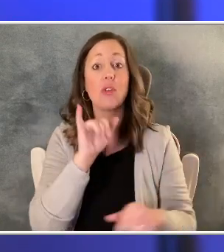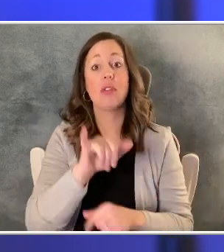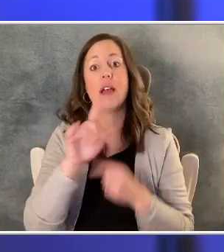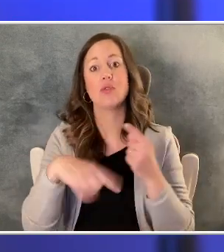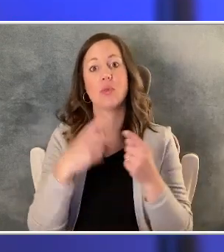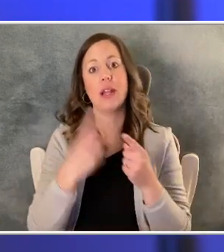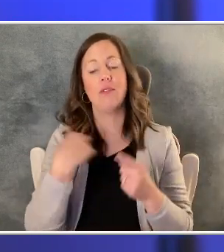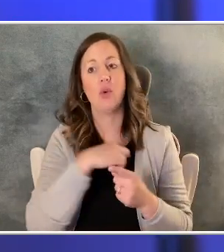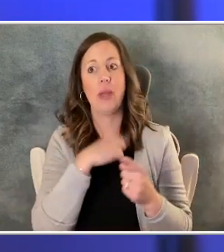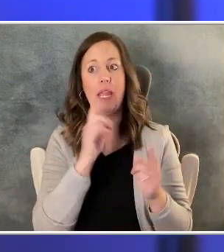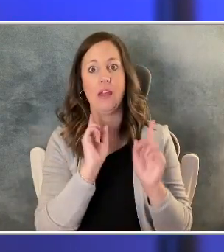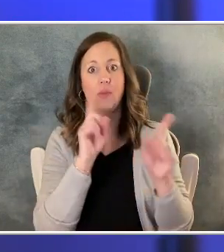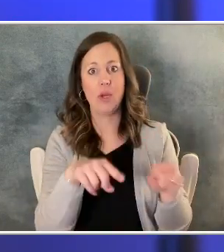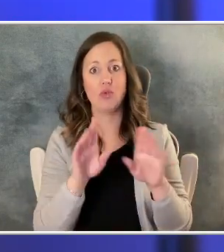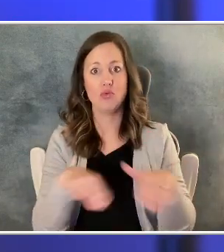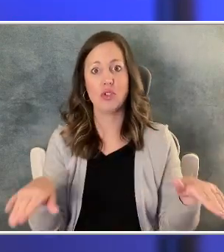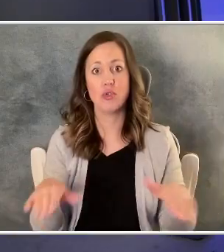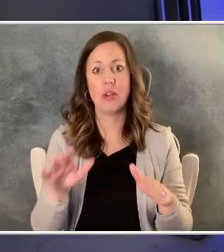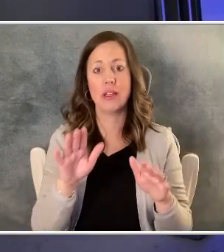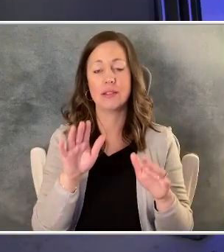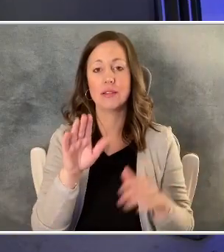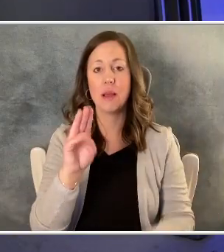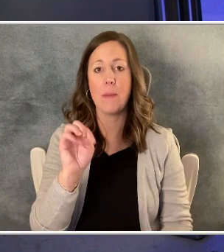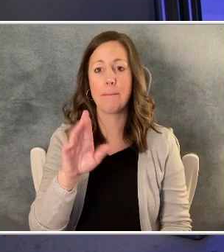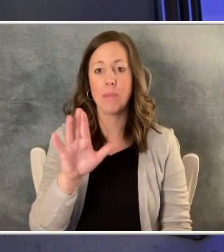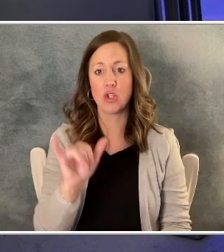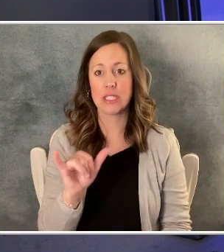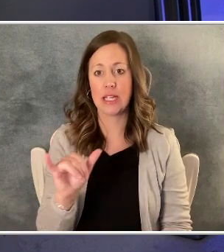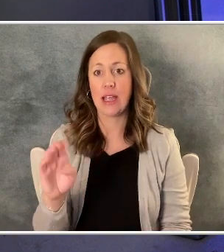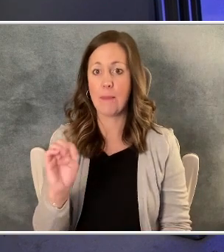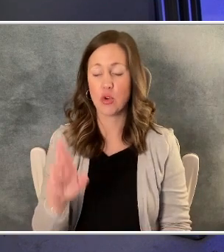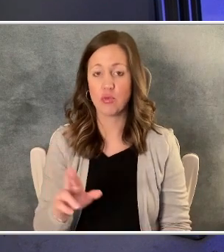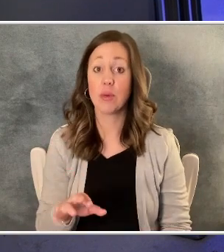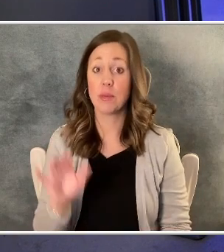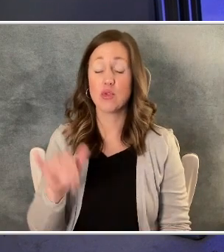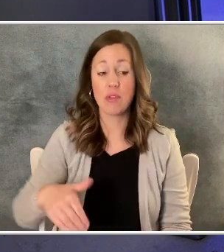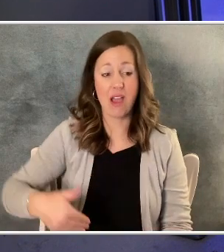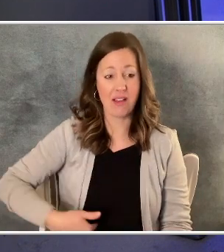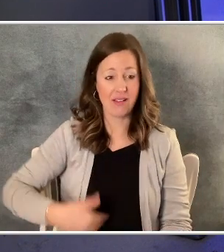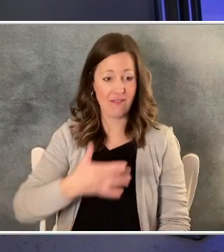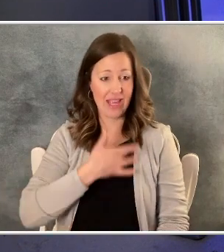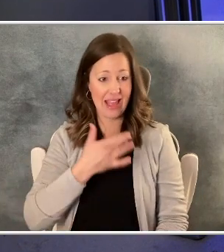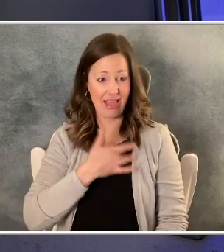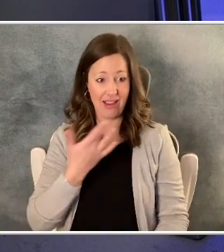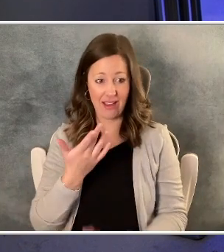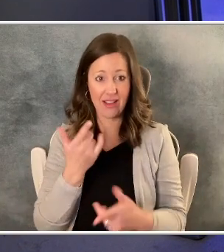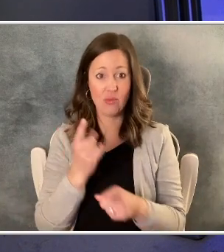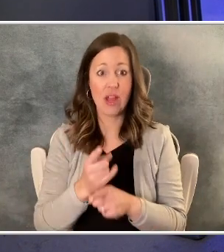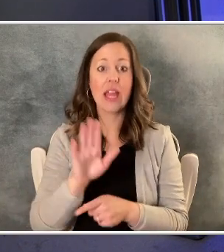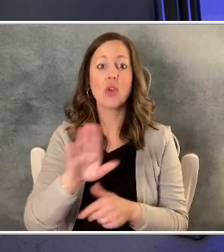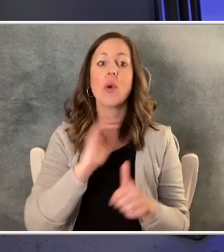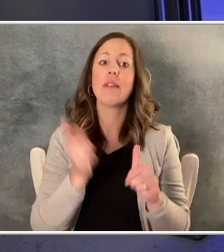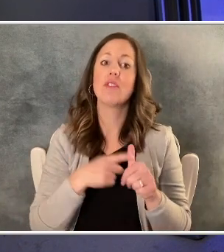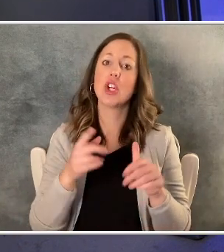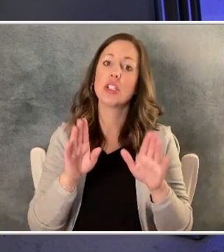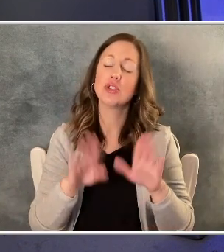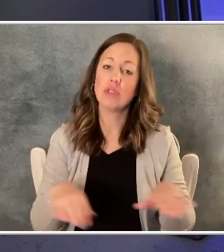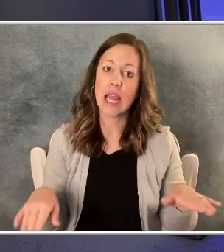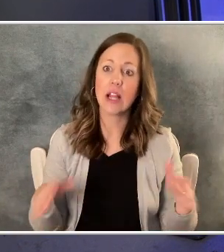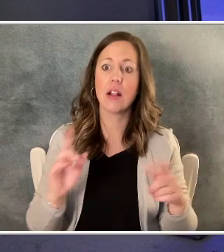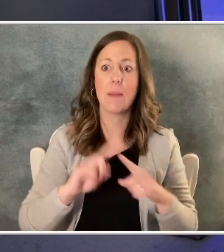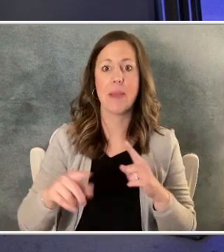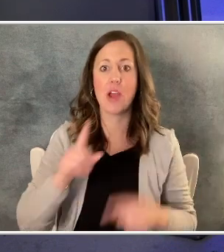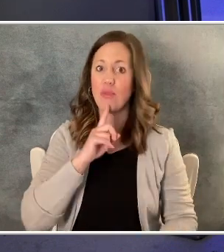Mercy emergency room. So that gut feeling, is that how you remember it, Rob? I mean, this is your first child, but the gut does not